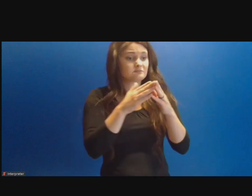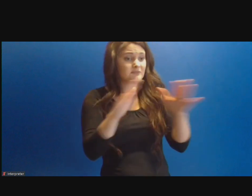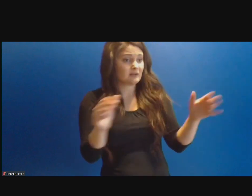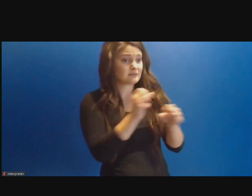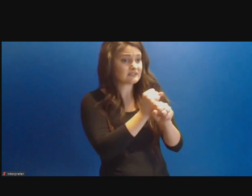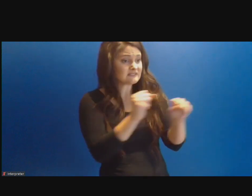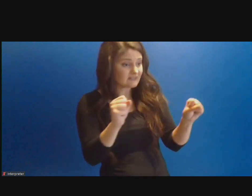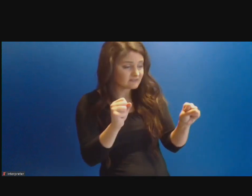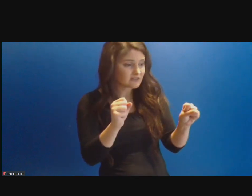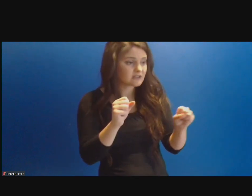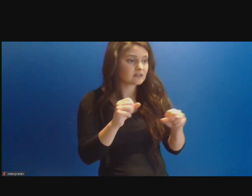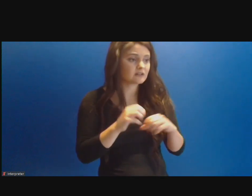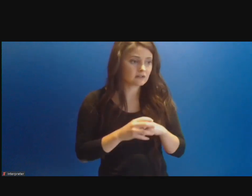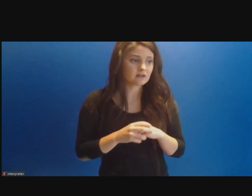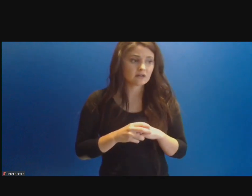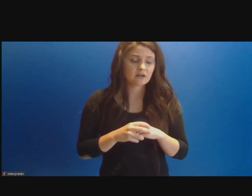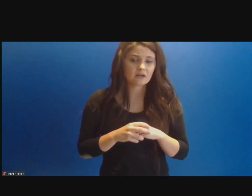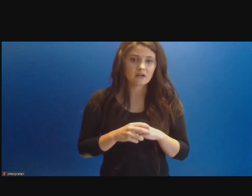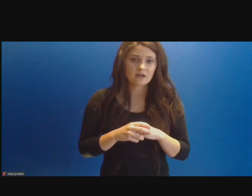and